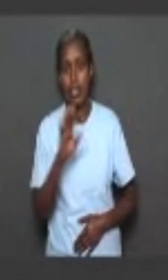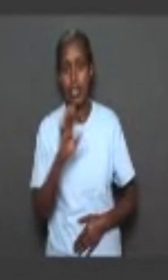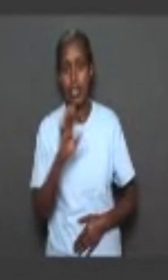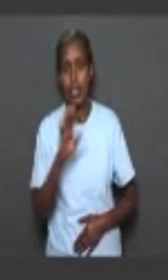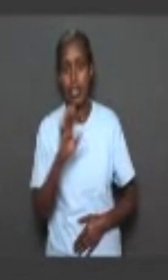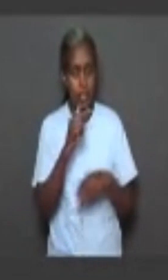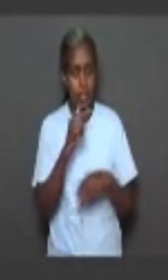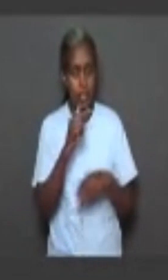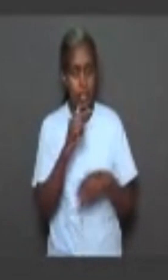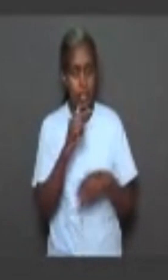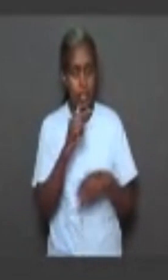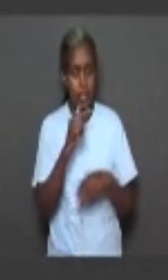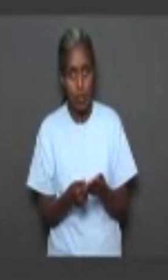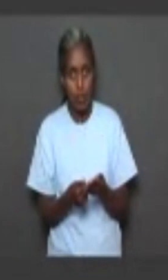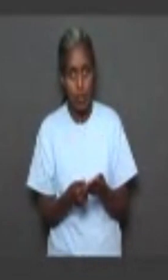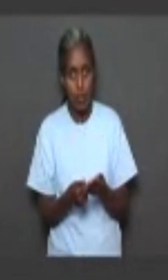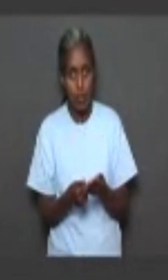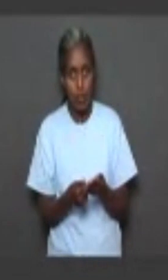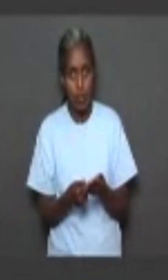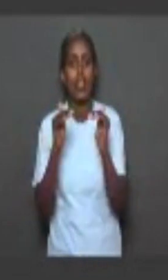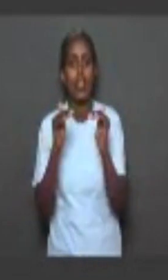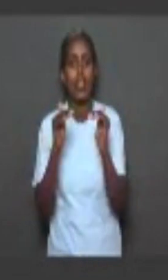therefore equivalent.